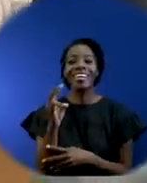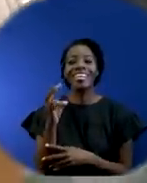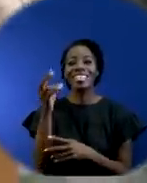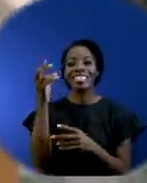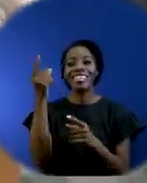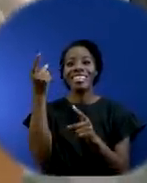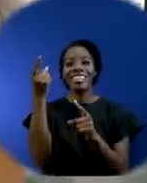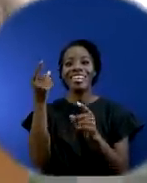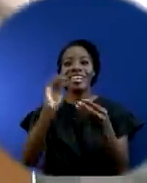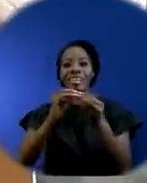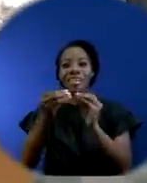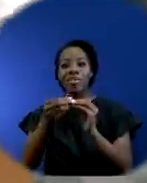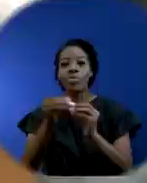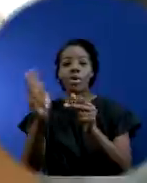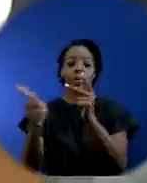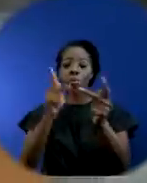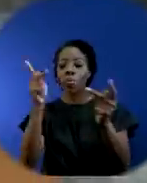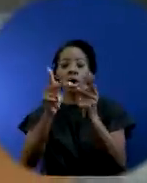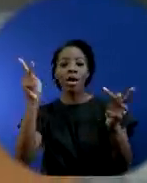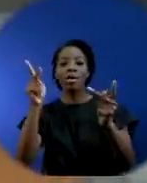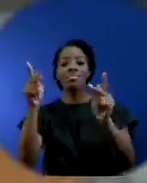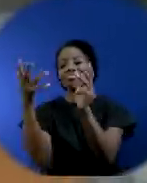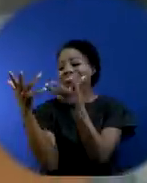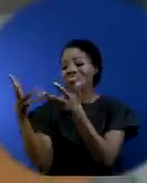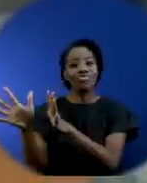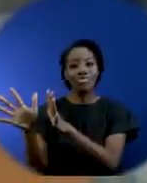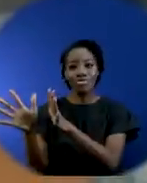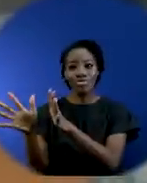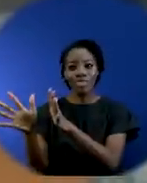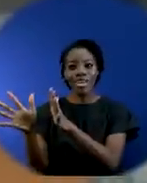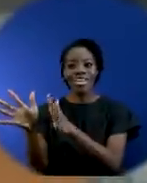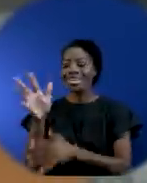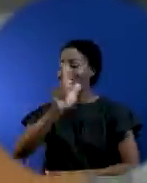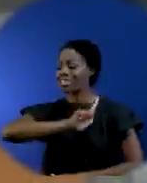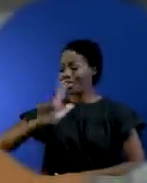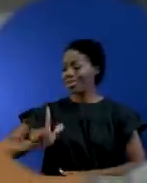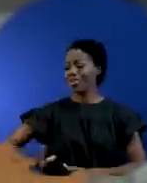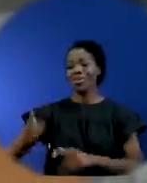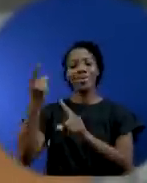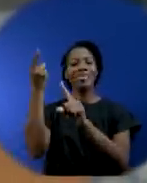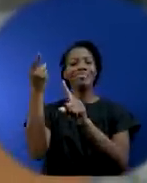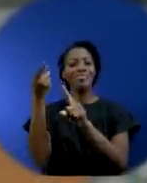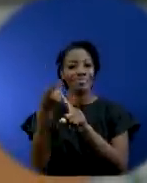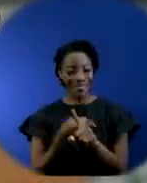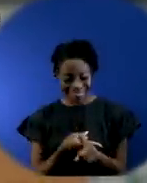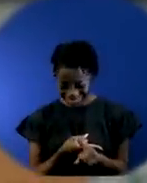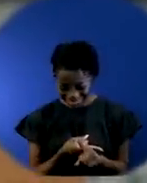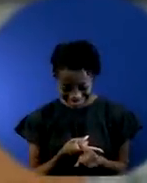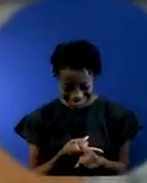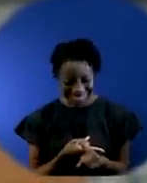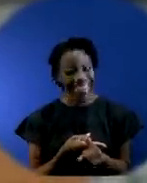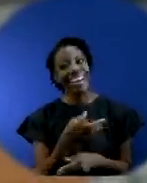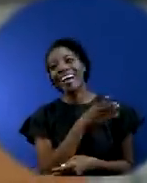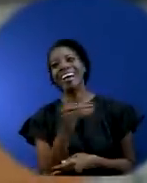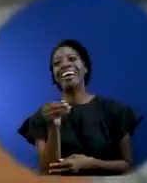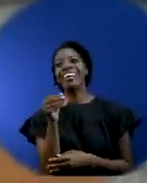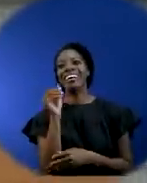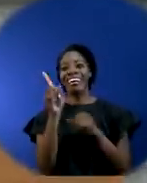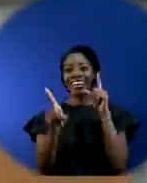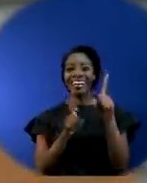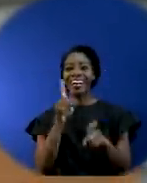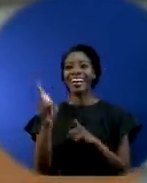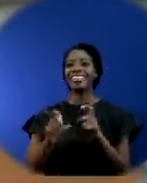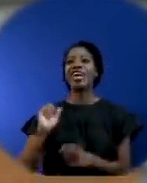perfection. It's the number of completion. This is the Lord's month. And I'm going to ask